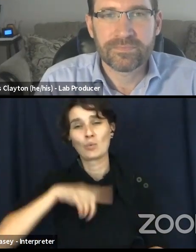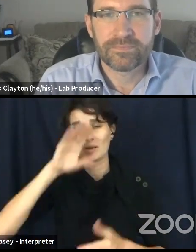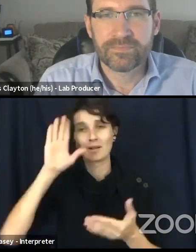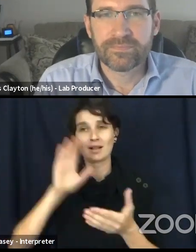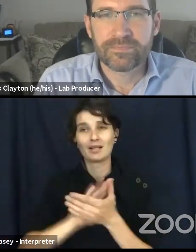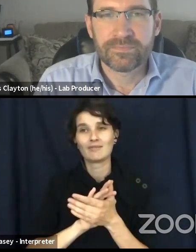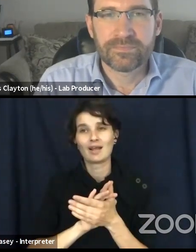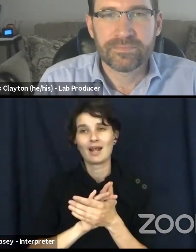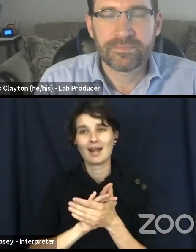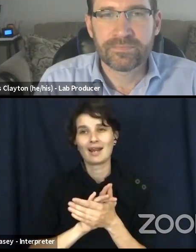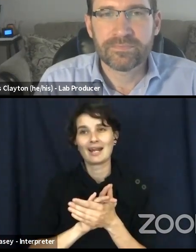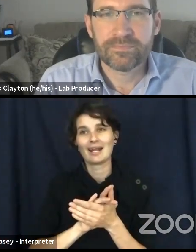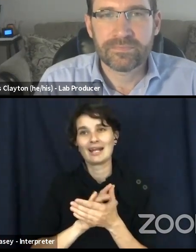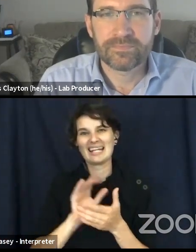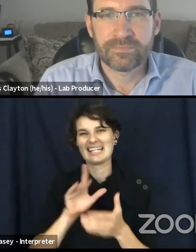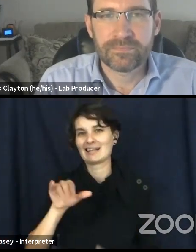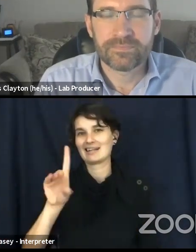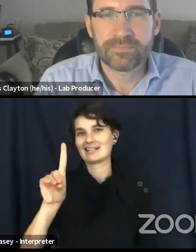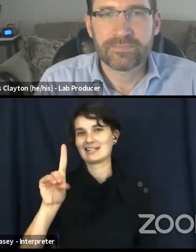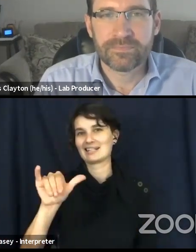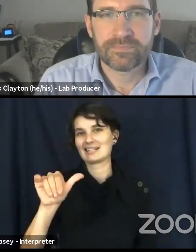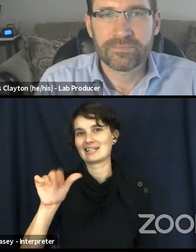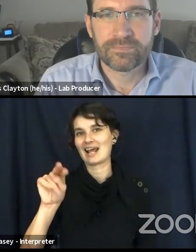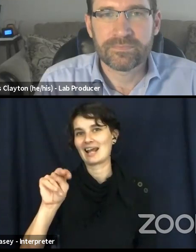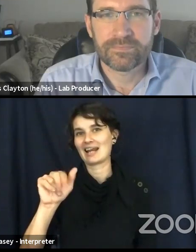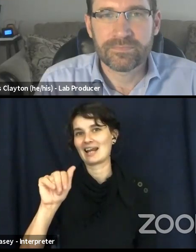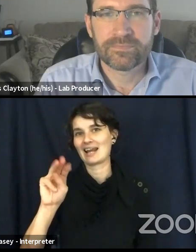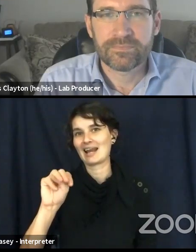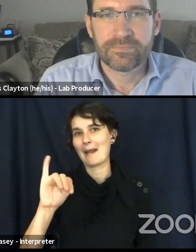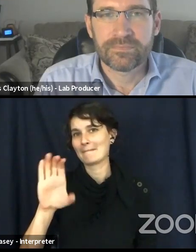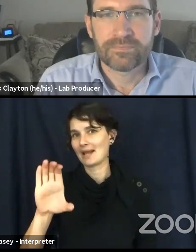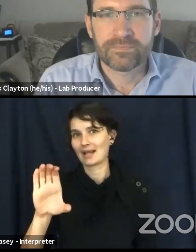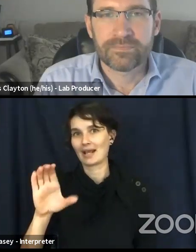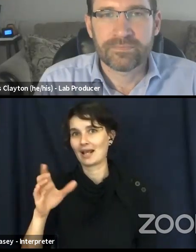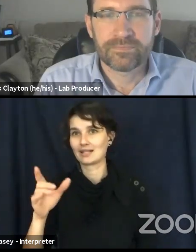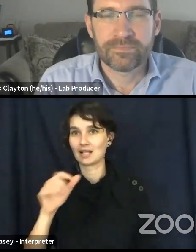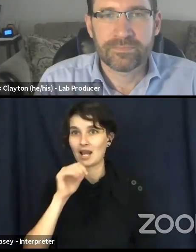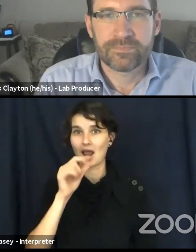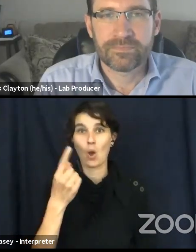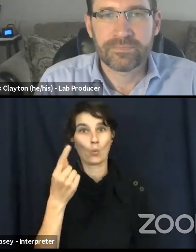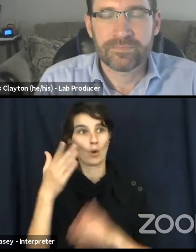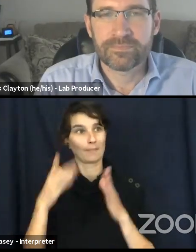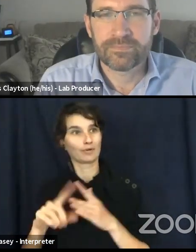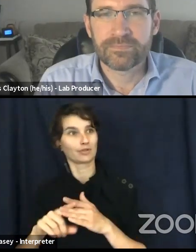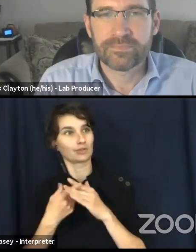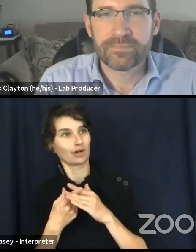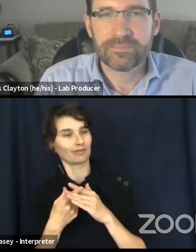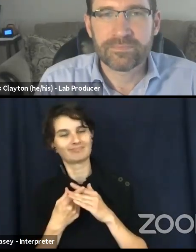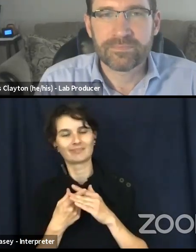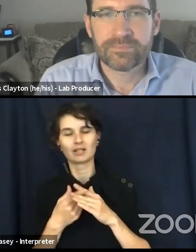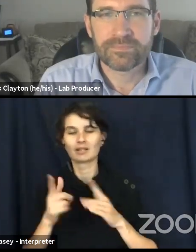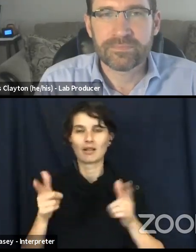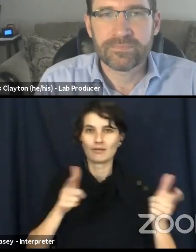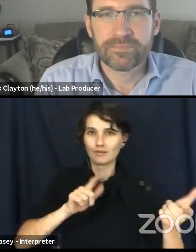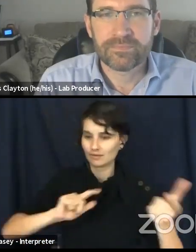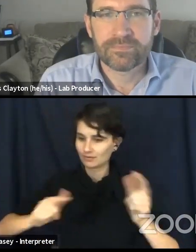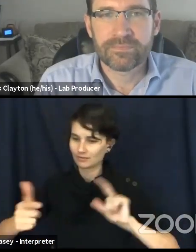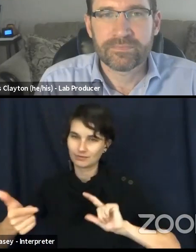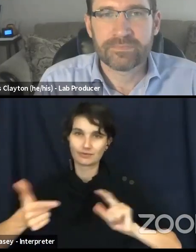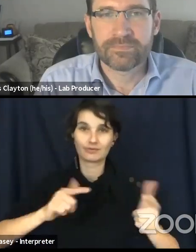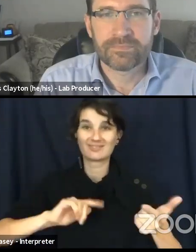it's a dynamic state. It's a back and a forth. It's not, and if there is this technology, when a